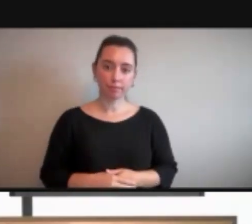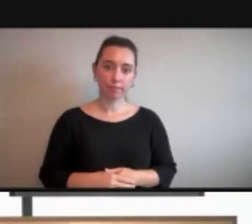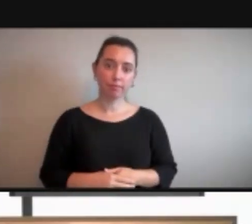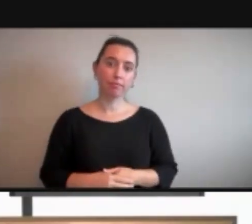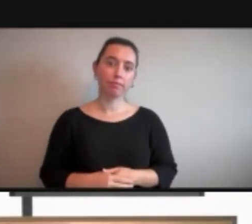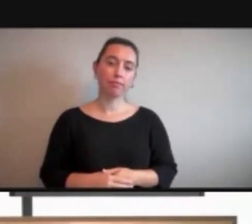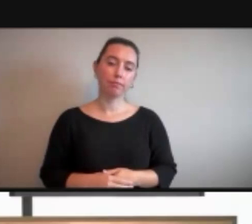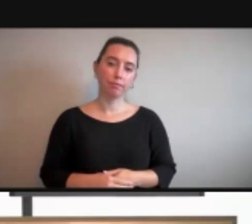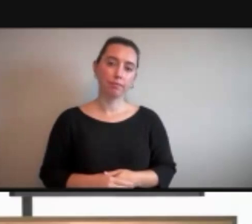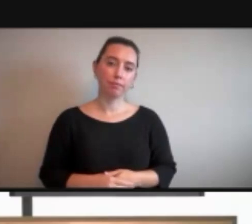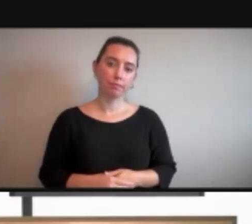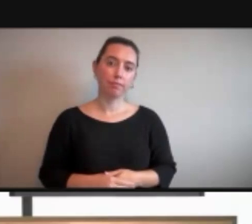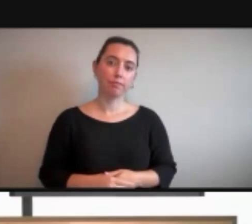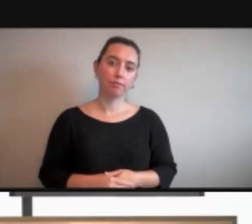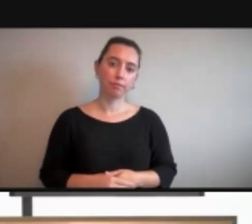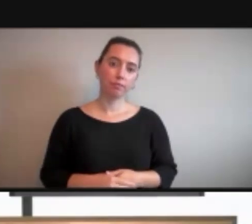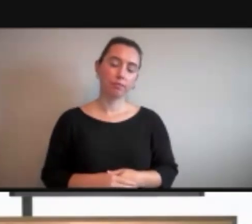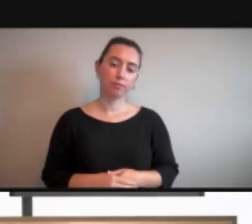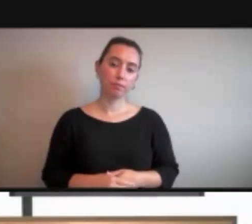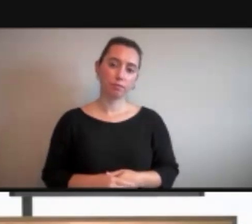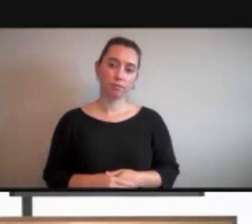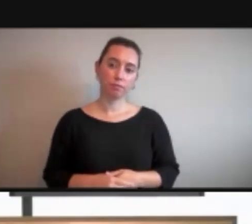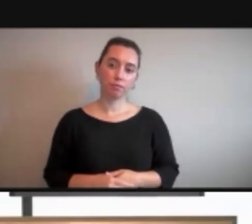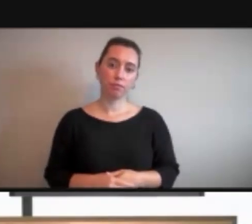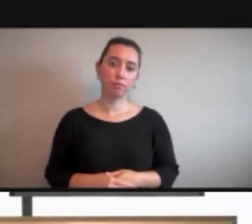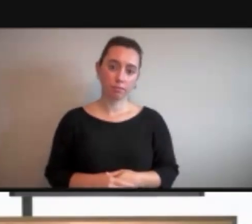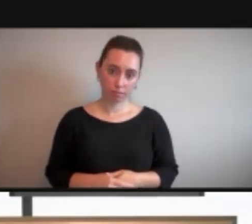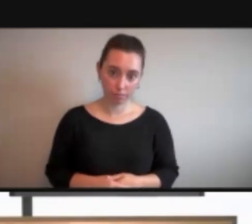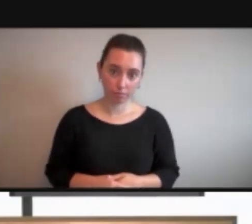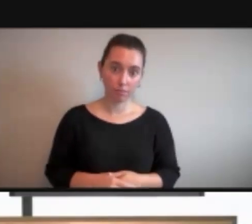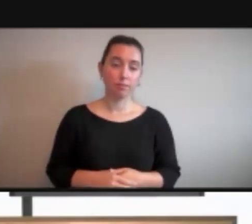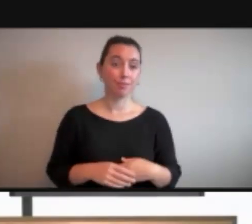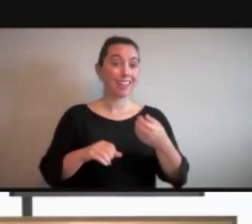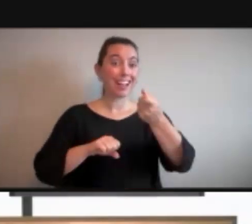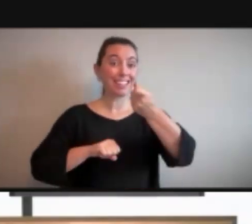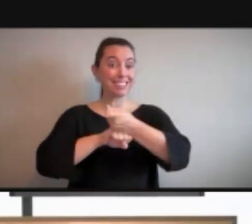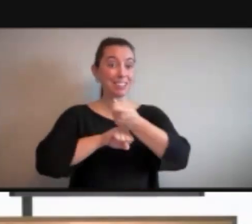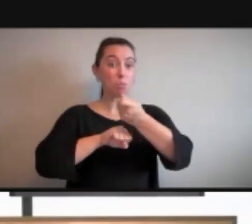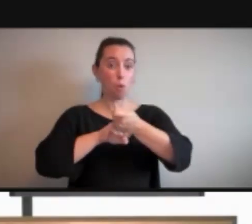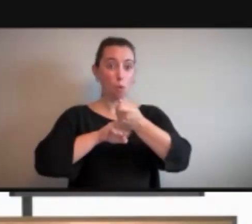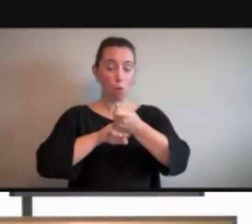So as I mentioned, support that is not effectively communicated is not at all effective.